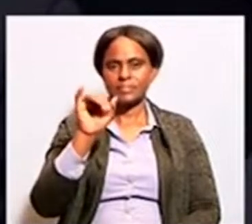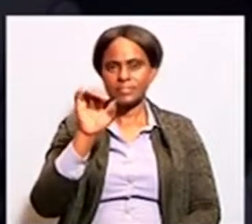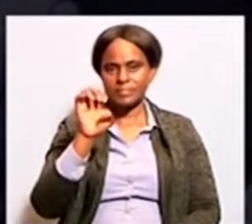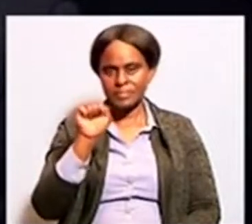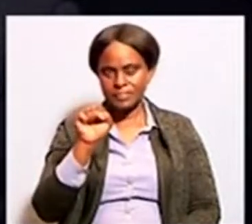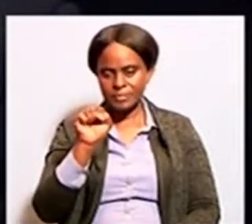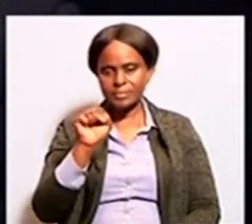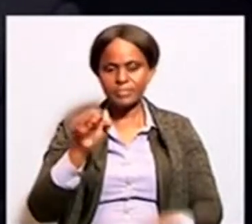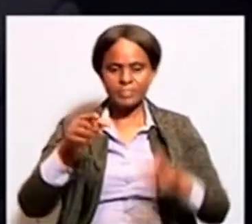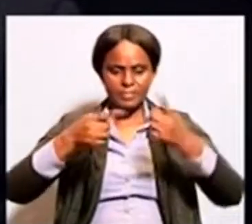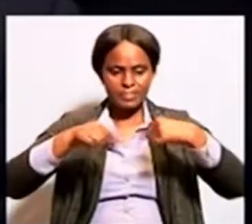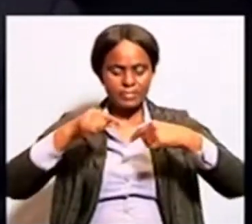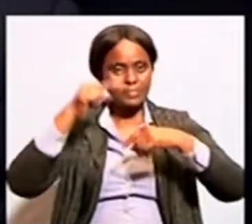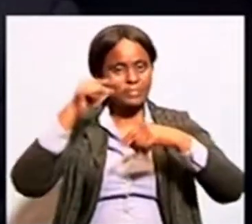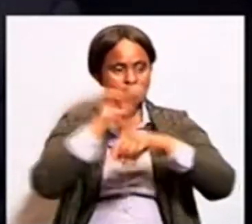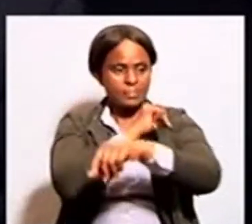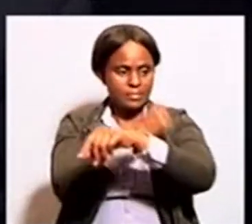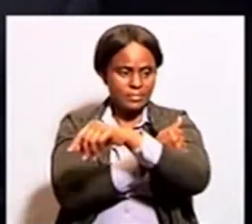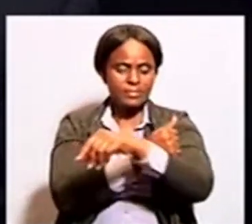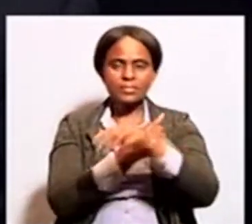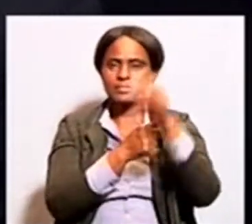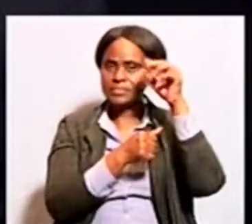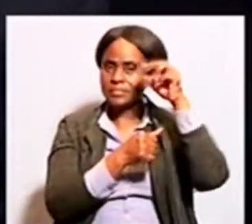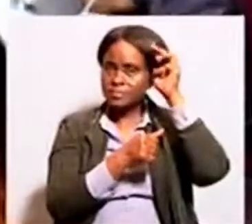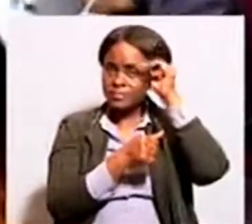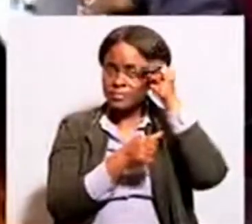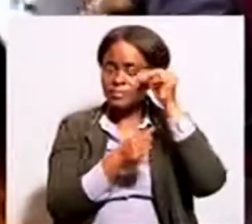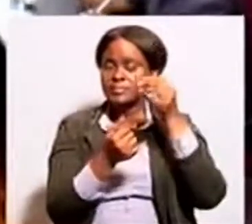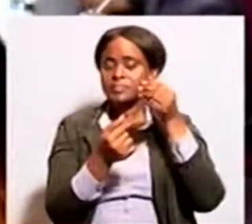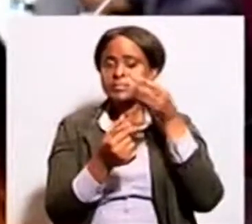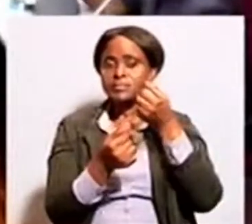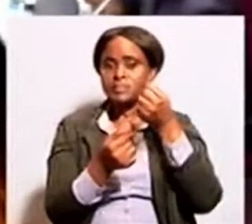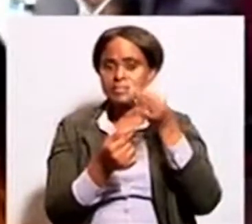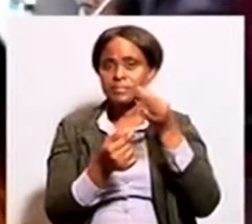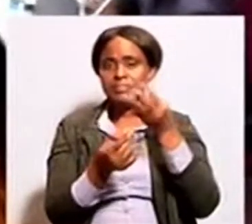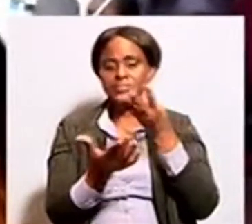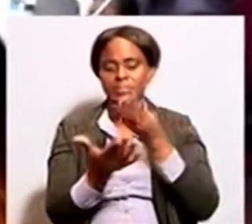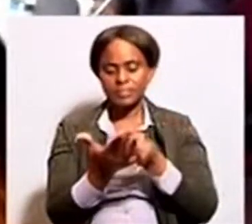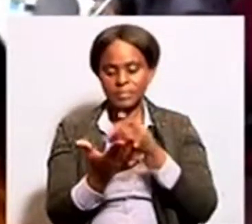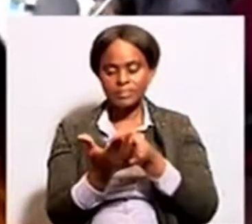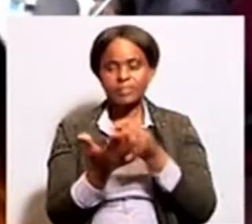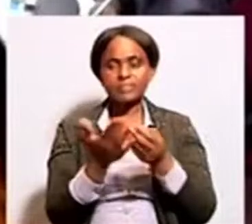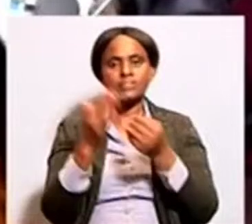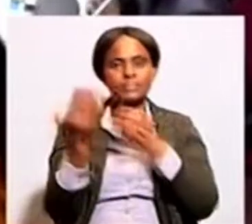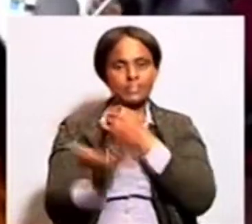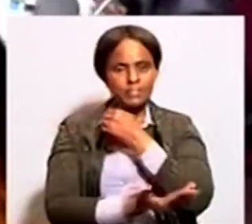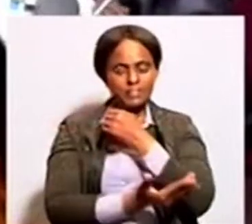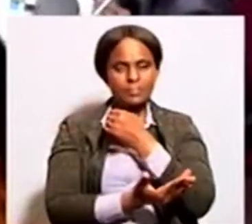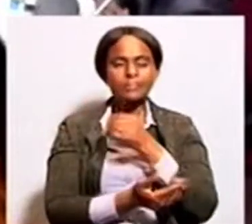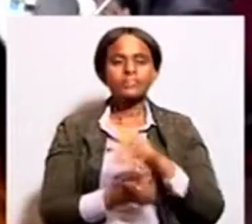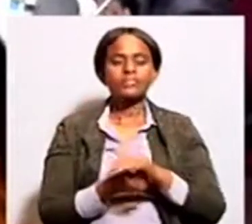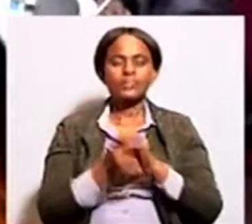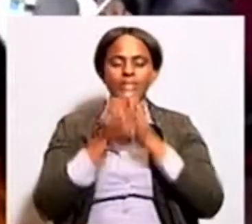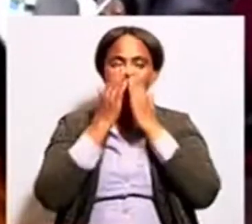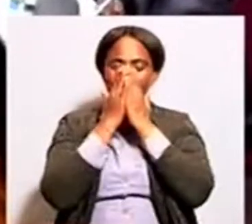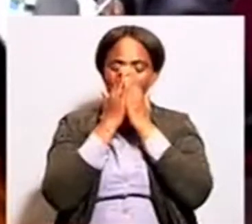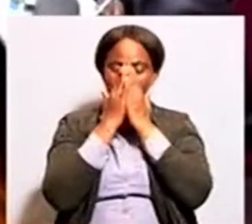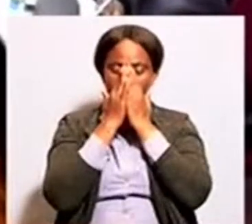Authorities, Ministry of Finance, Internal Audit. Welcome. Good afternoon, Chair. Good afternoon, honorable members of